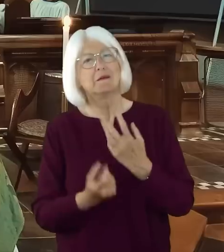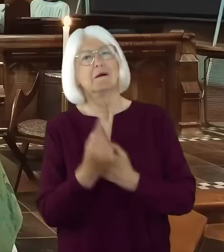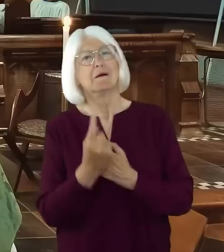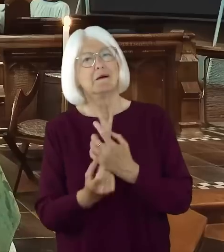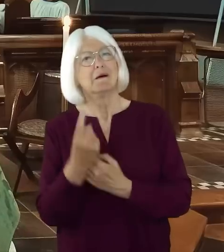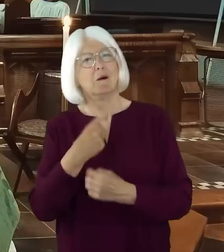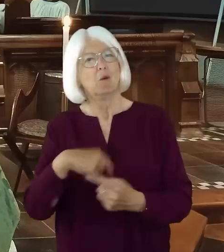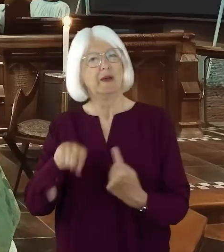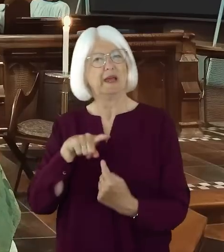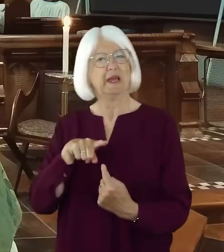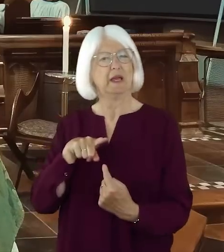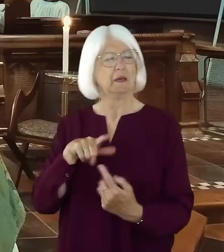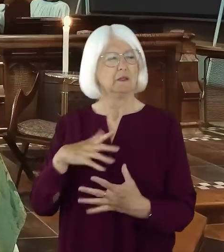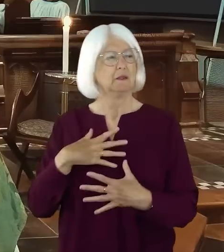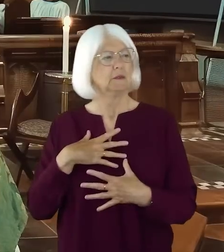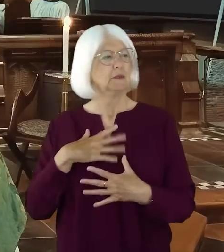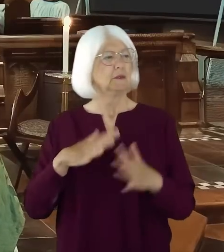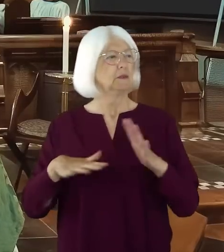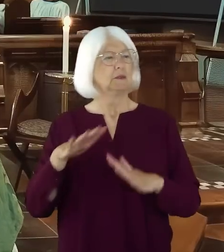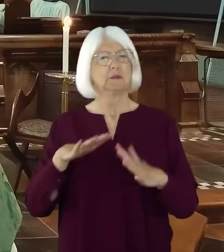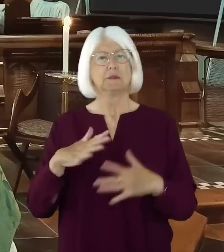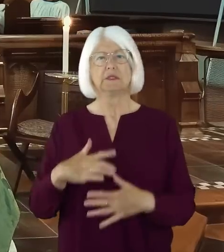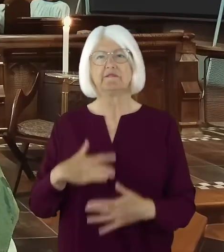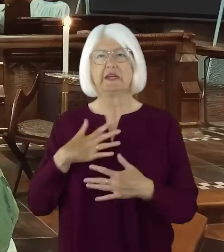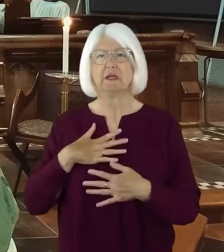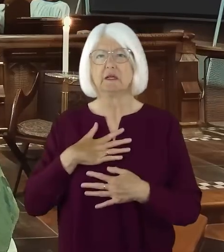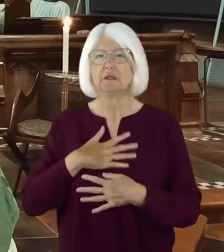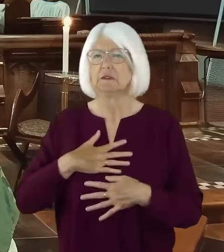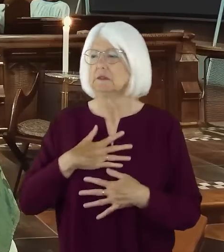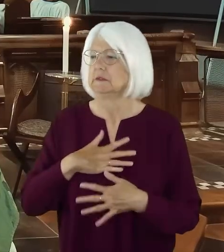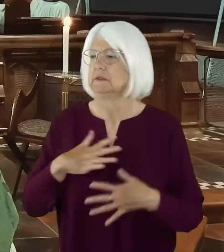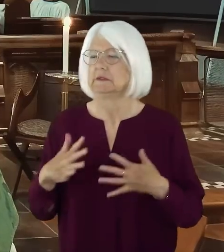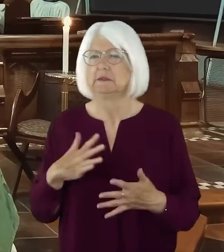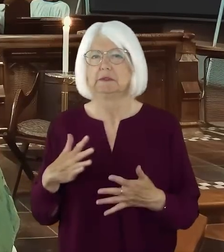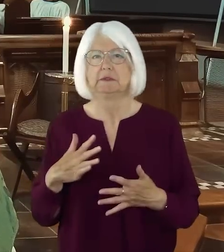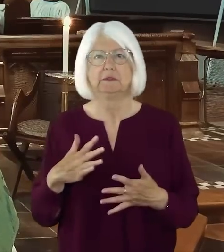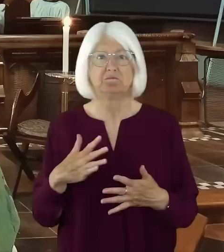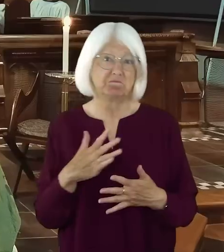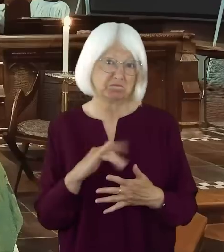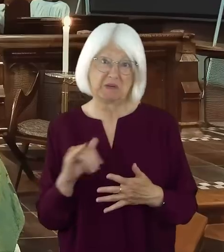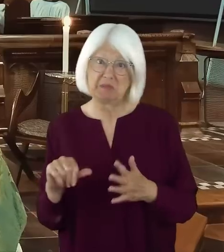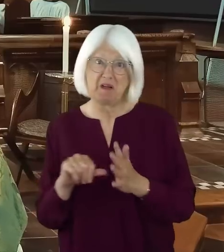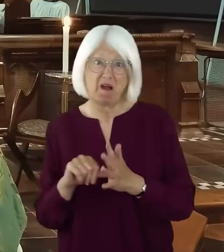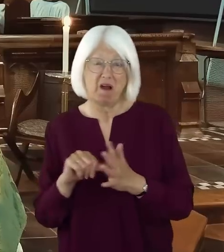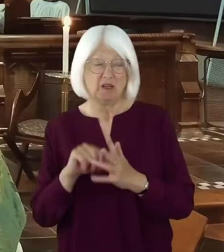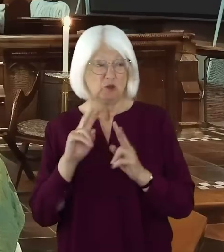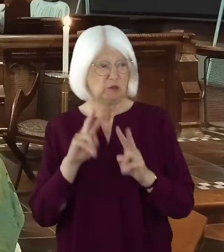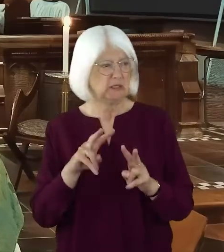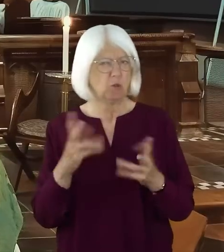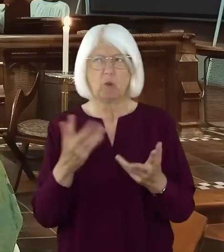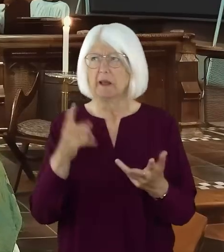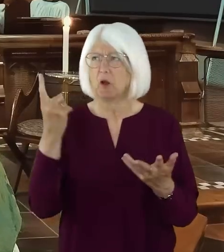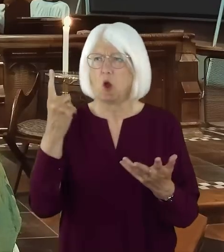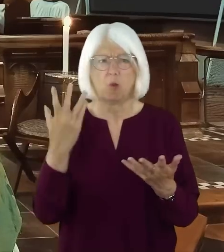face, on those things that unsettle us, those things where perhaps we find it hard to see